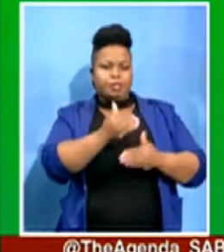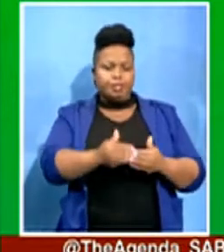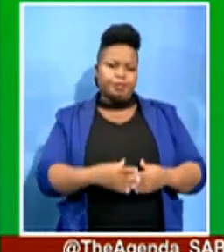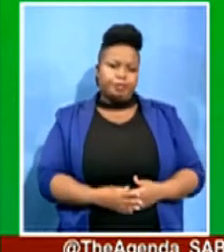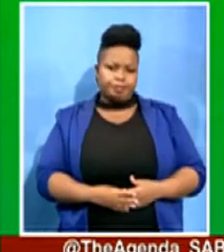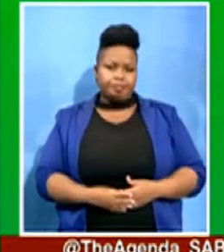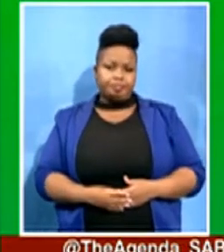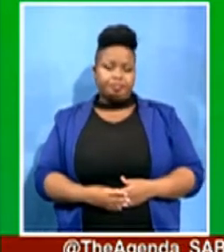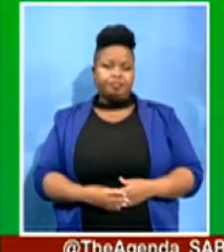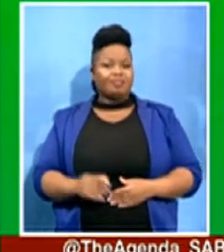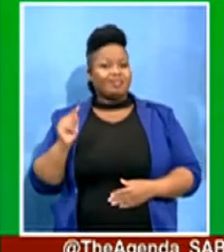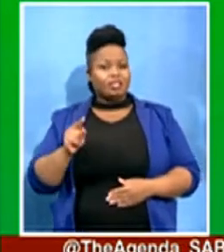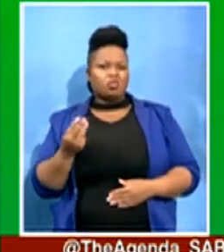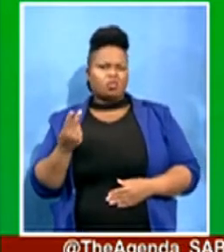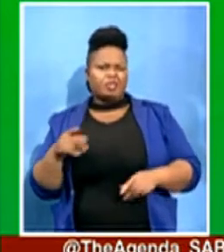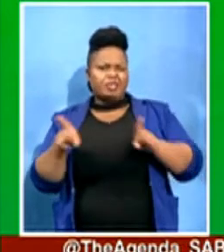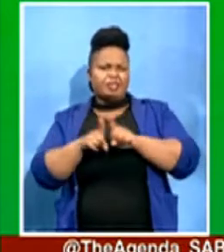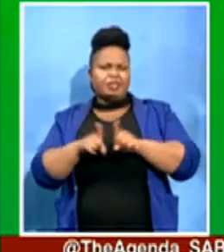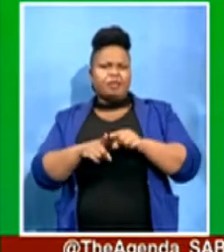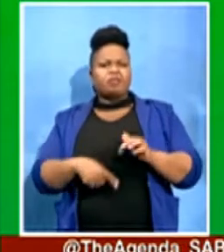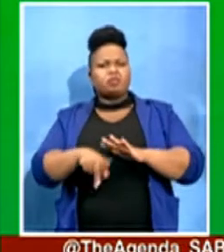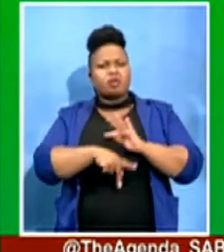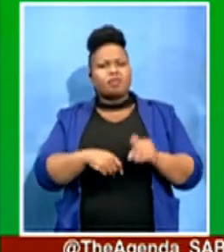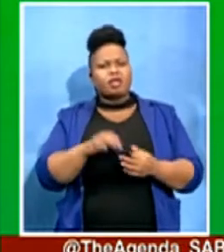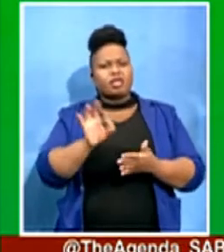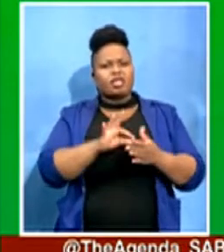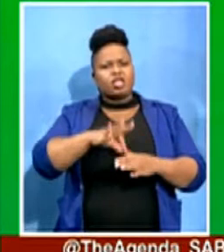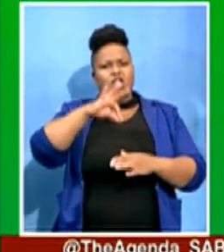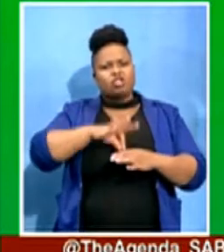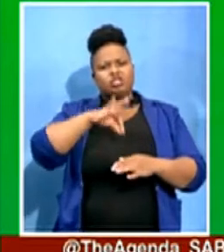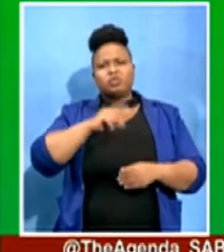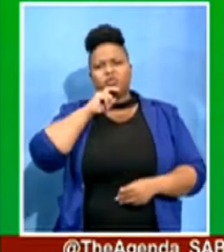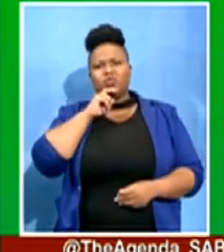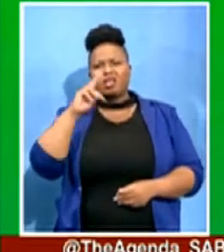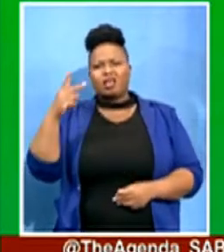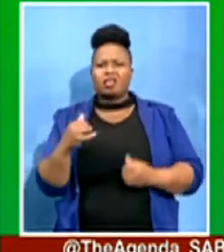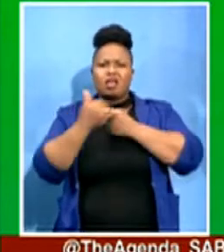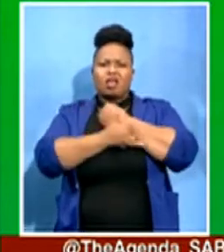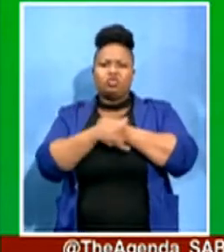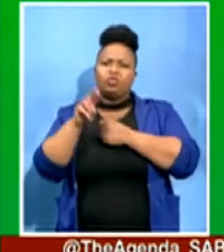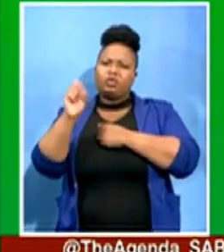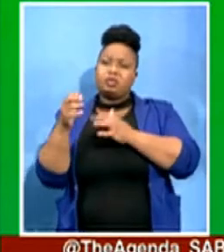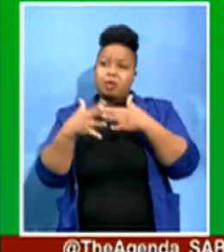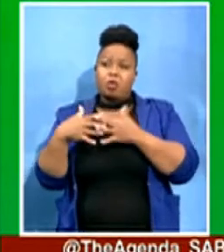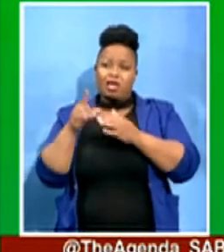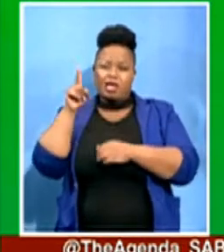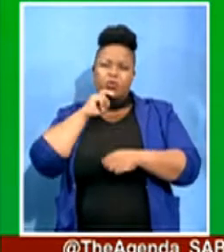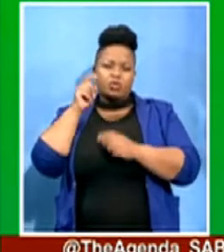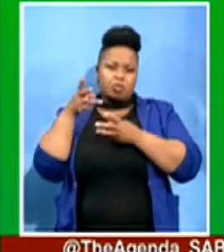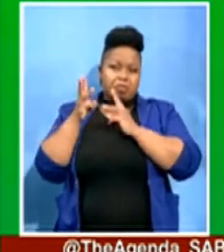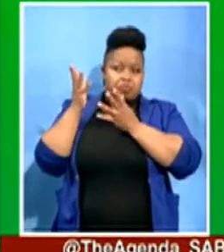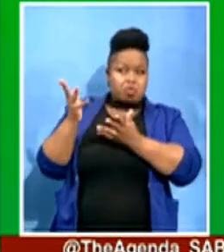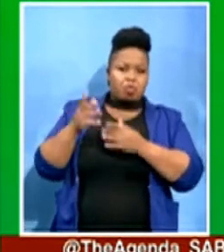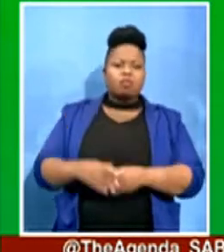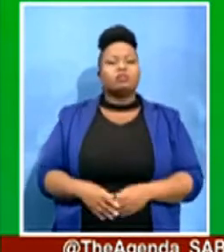of primary elections used in countries such as the United States of America. Importantly, to participate, you